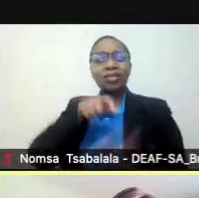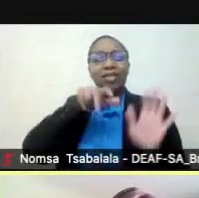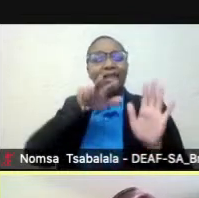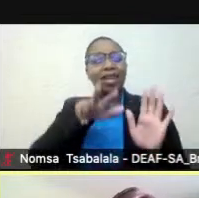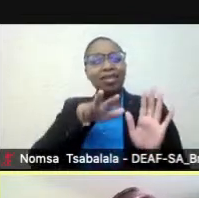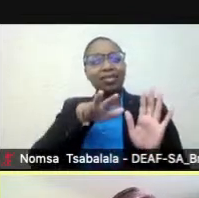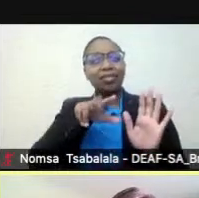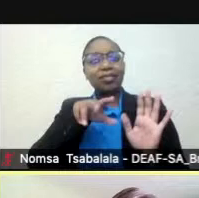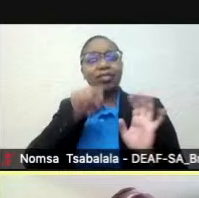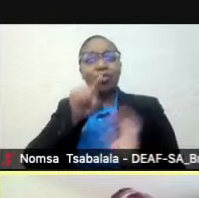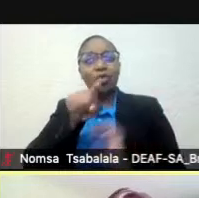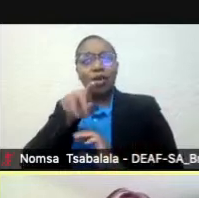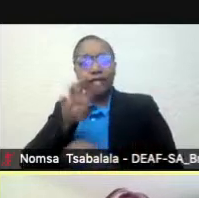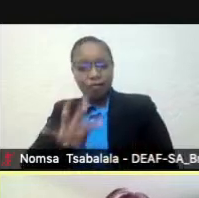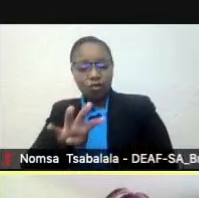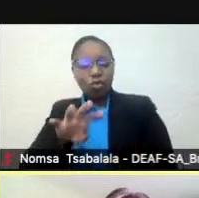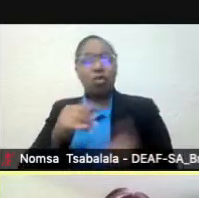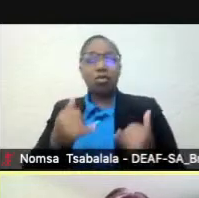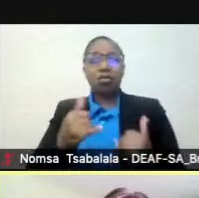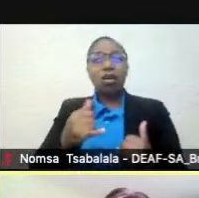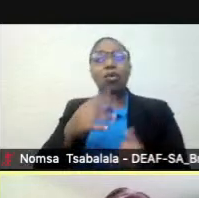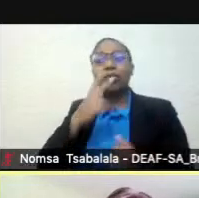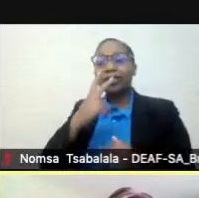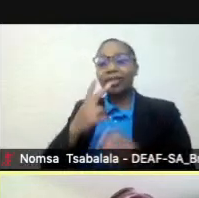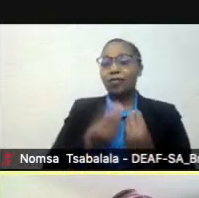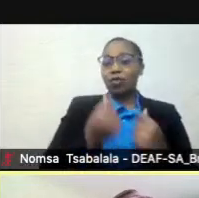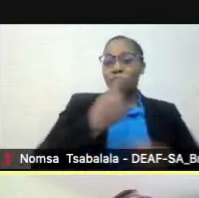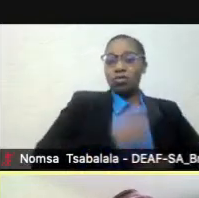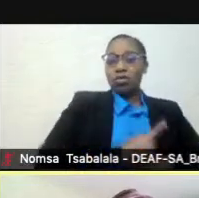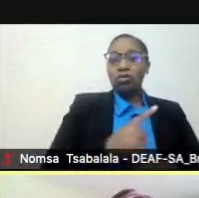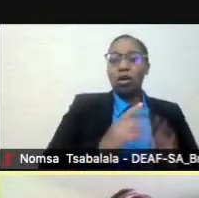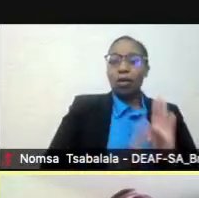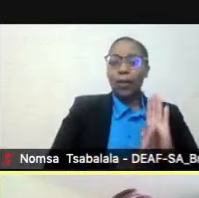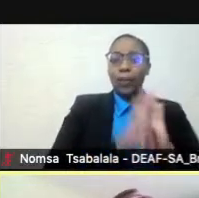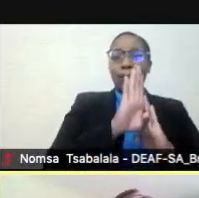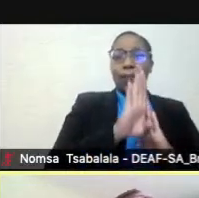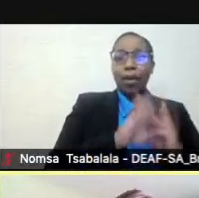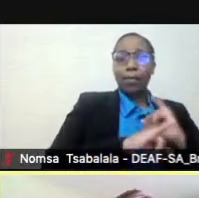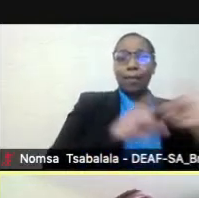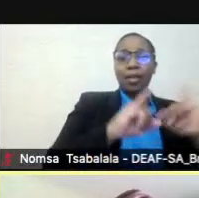this up quite rapidly. And as the Honourable Minister said, we have now yesterday recorded